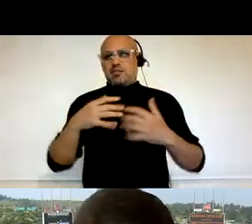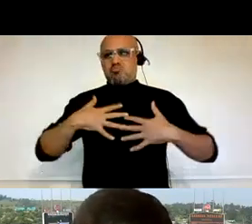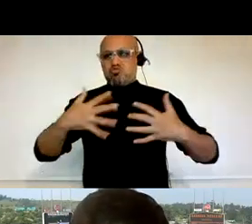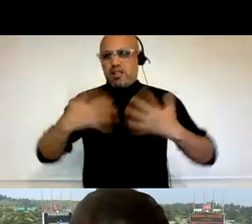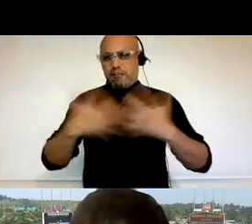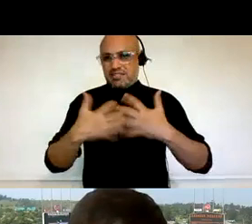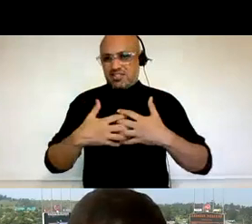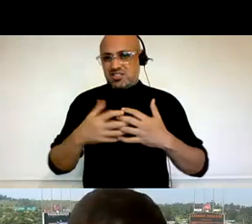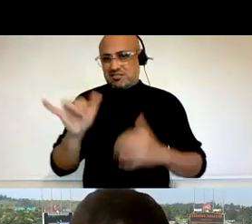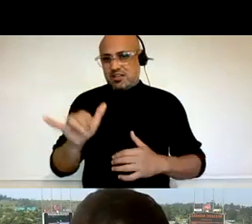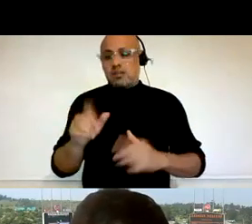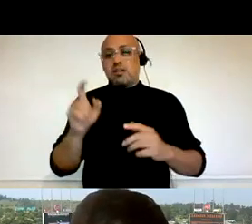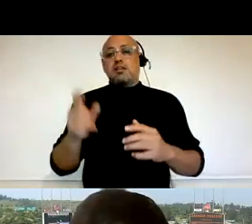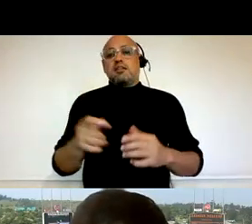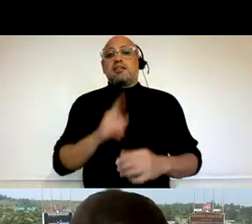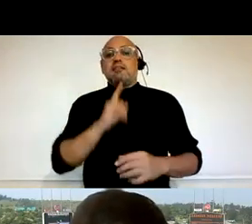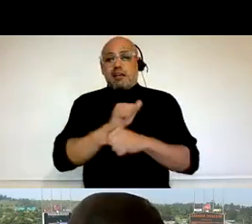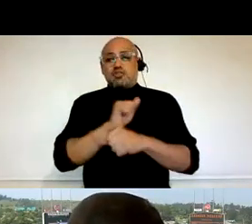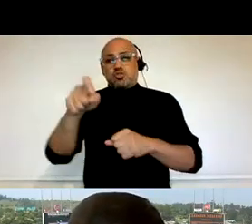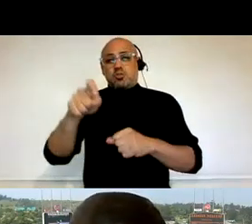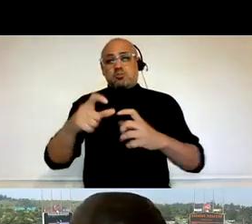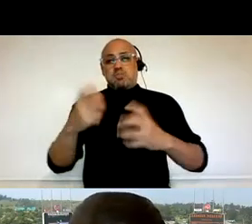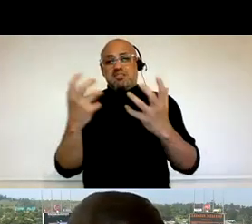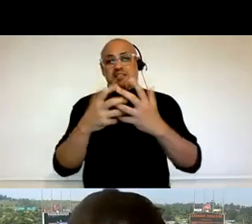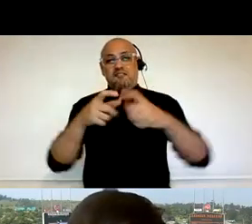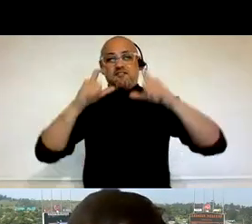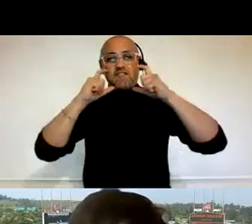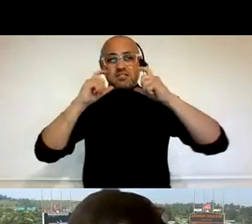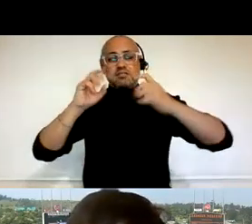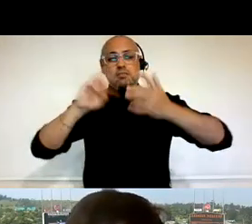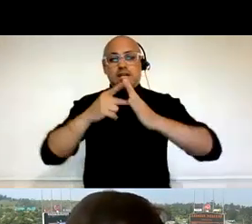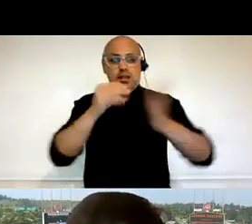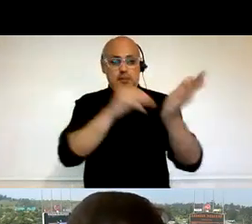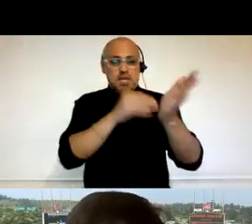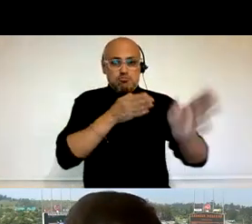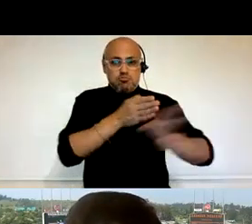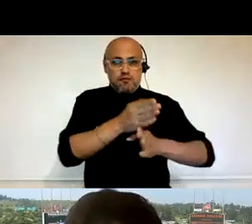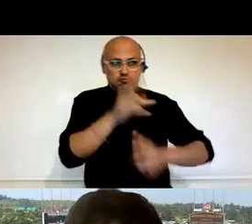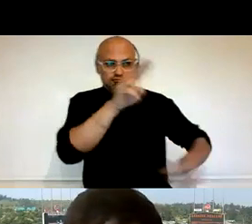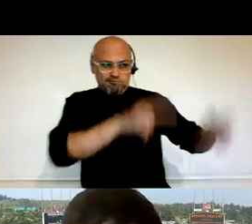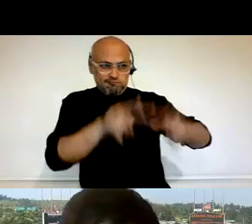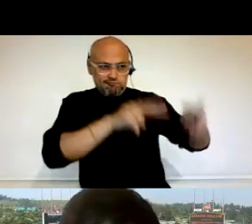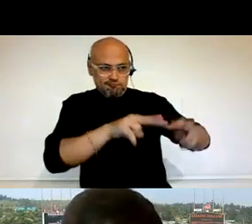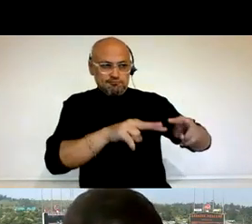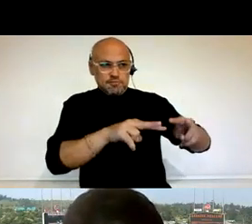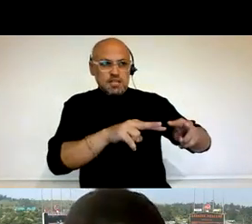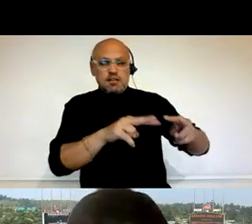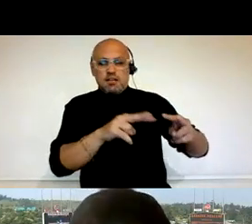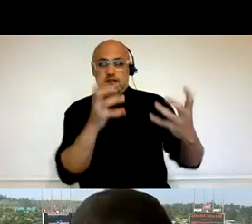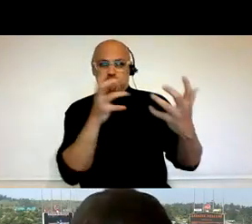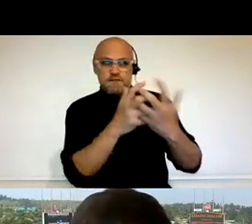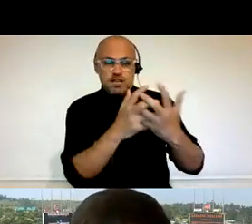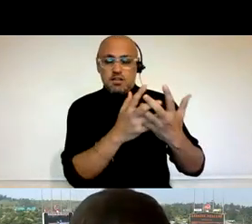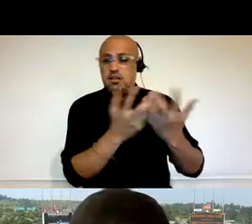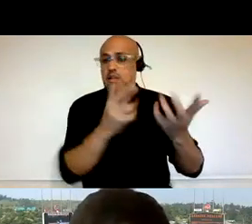officially, you are supposed to be fit tested, which means you have a medical professional evaluate you. And by fit, it means make sure the